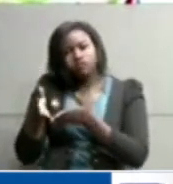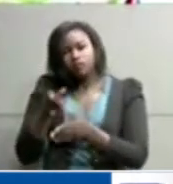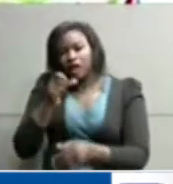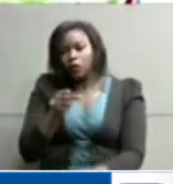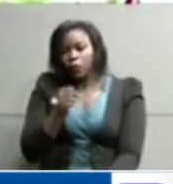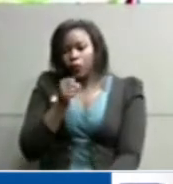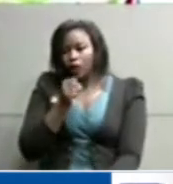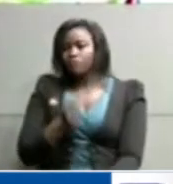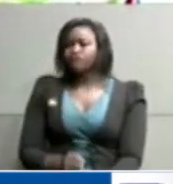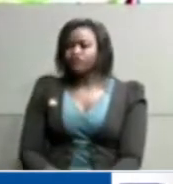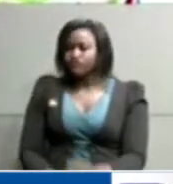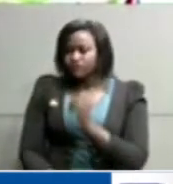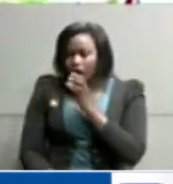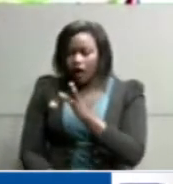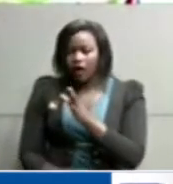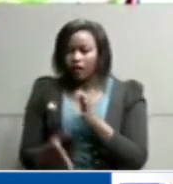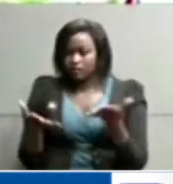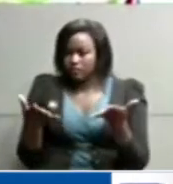within the distance of